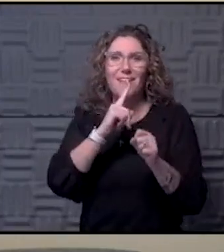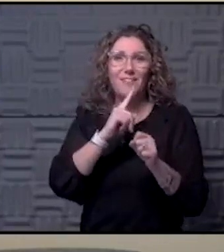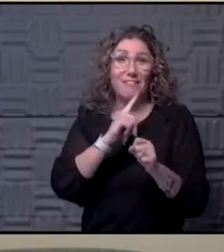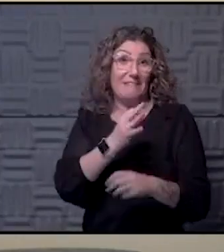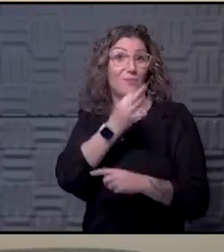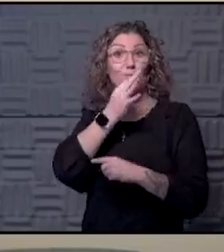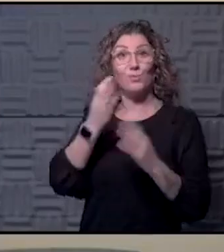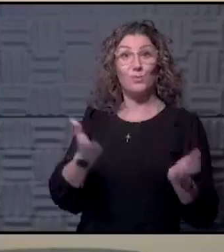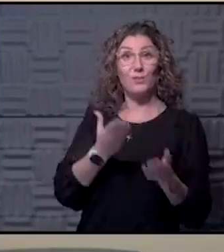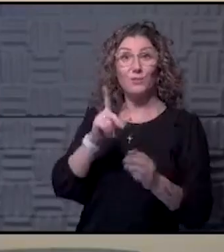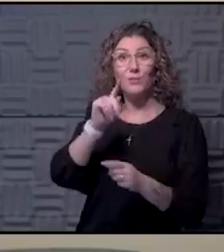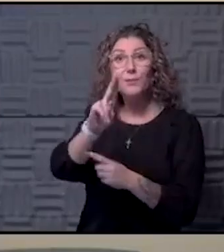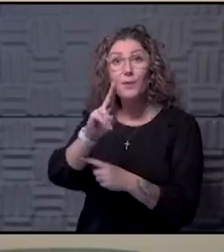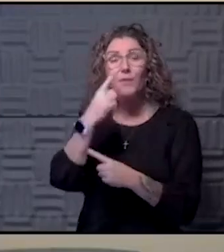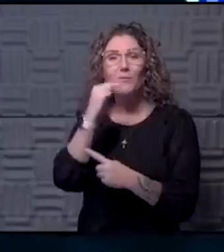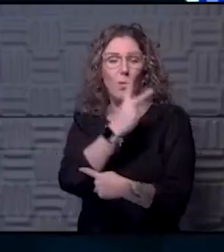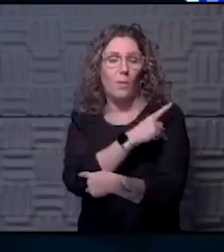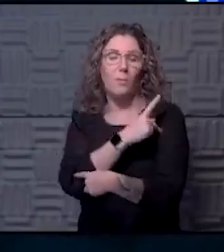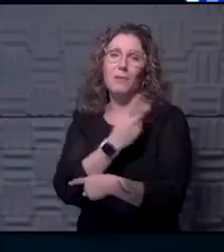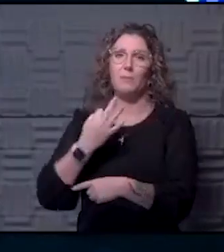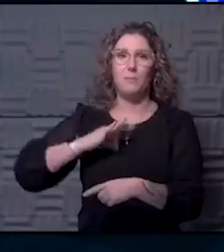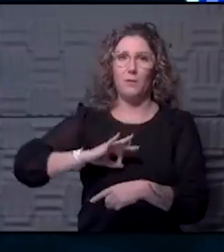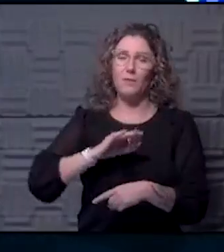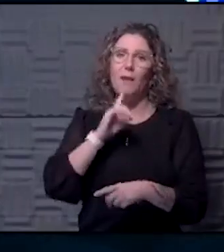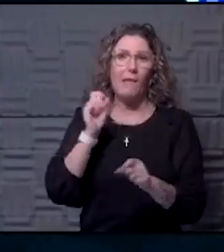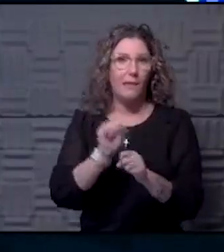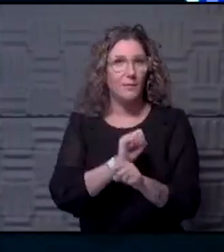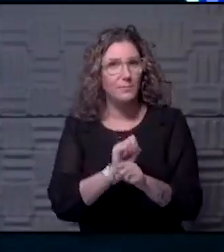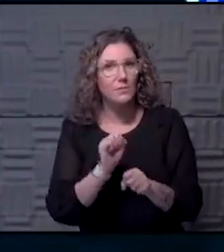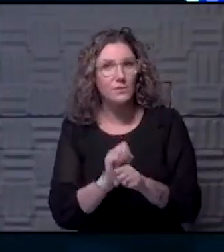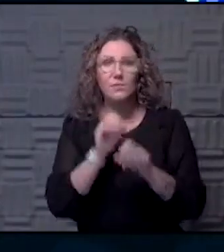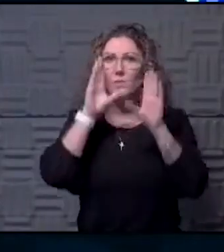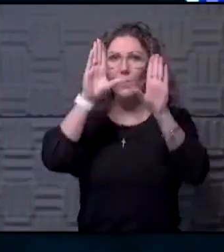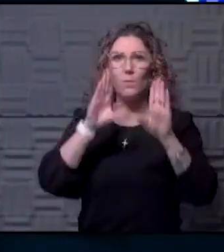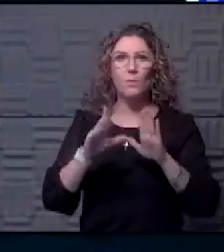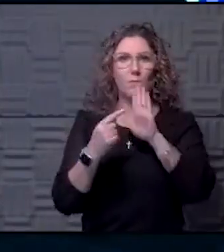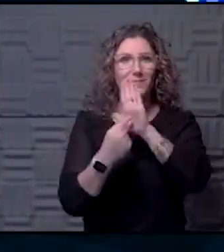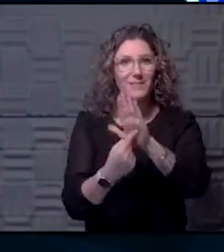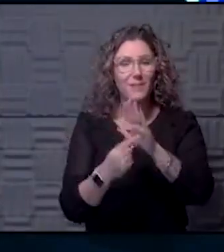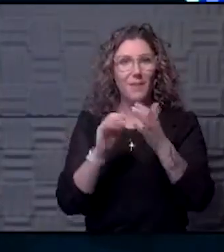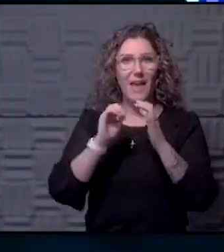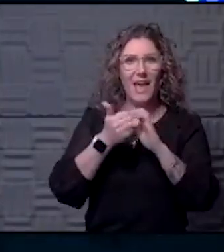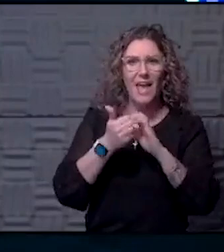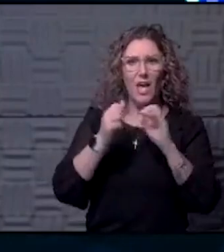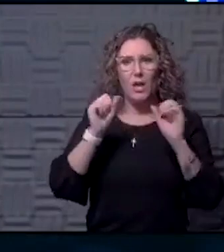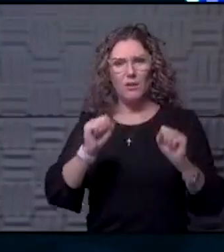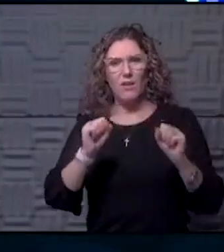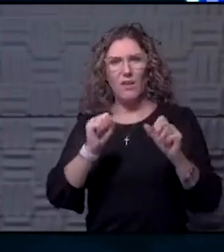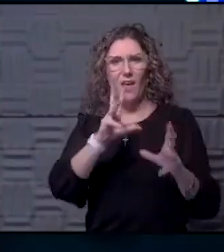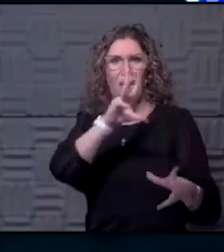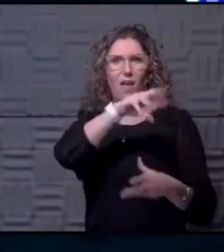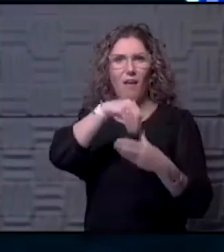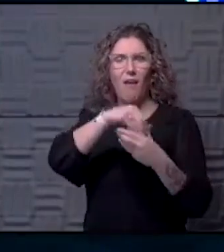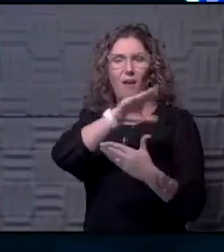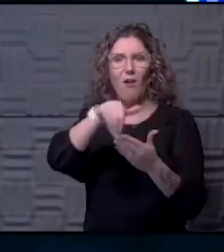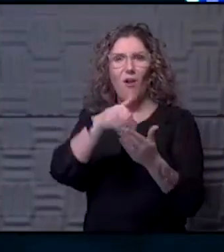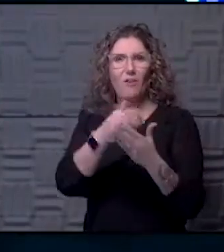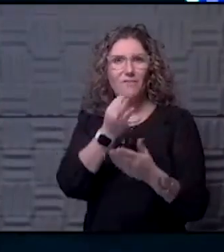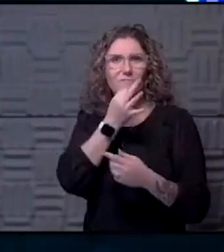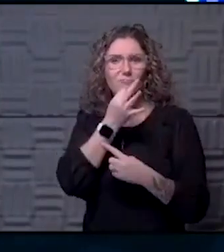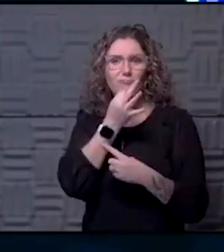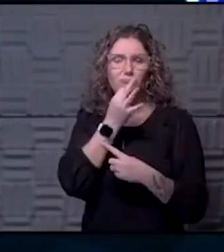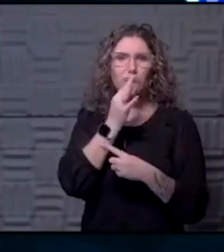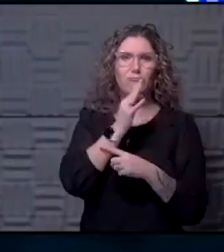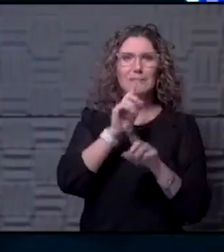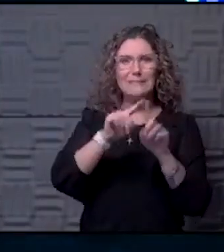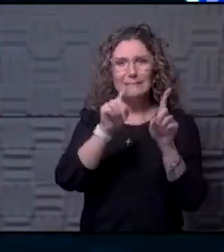KU for our patients' benefit. Absolutely. It's a great example of how we're able to leverage really all of that expertise that we have here in